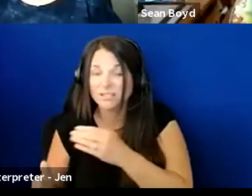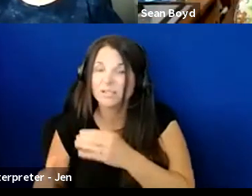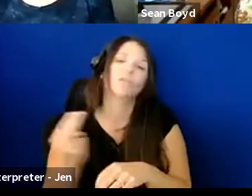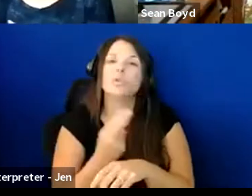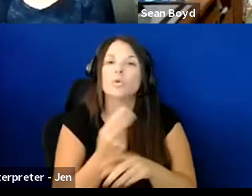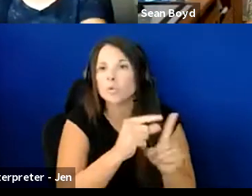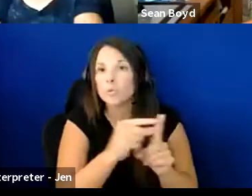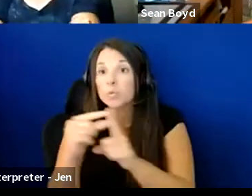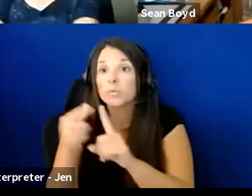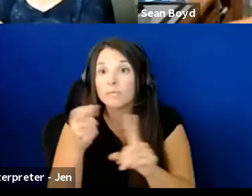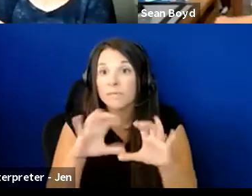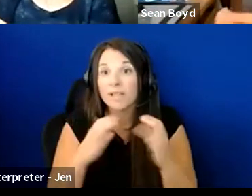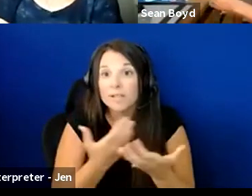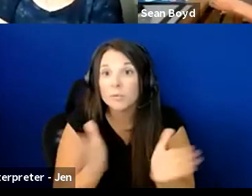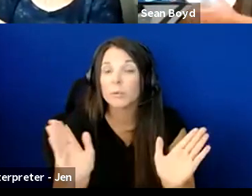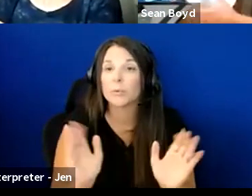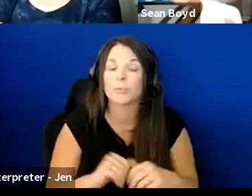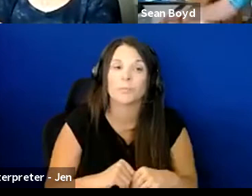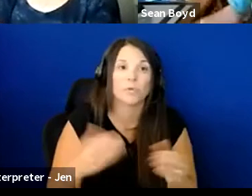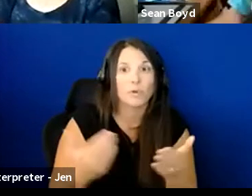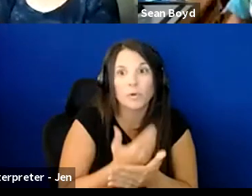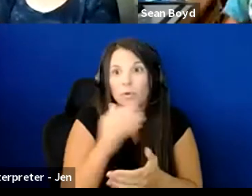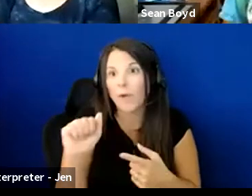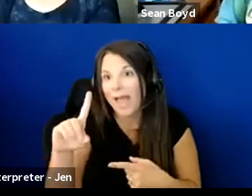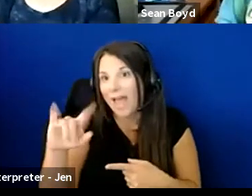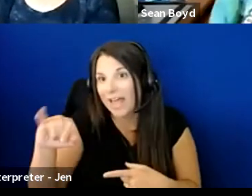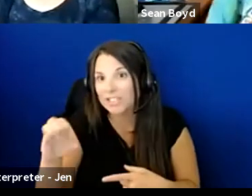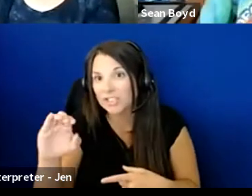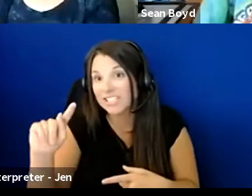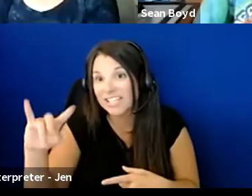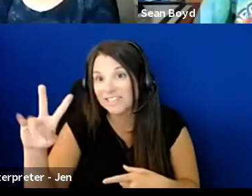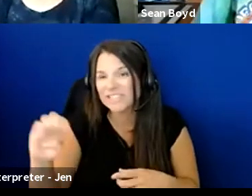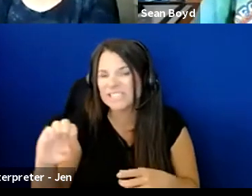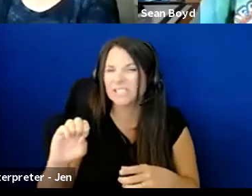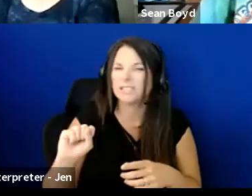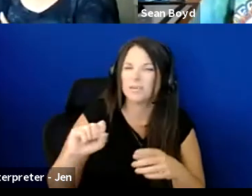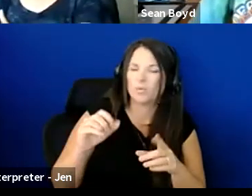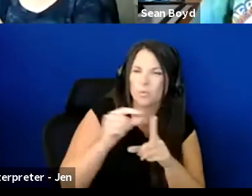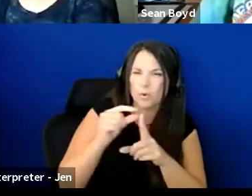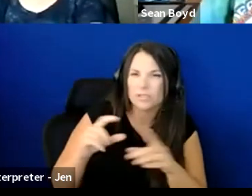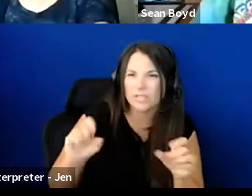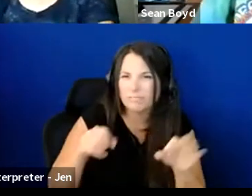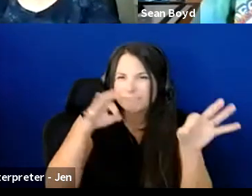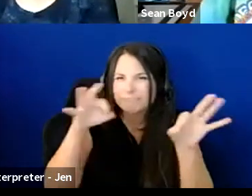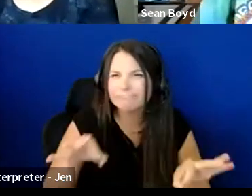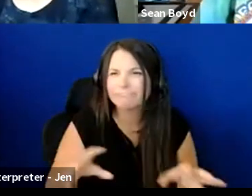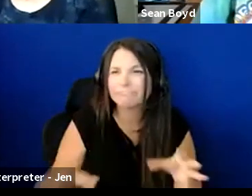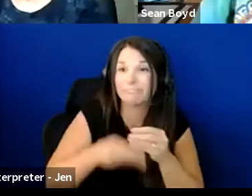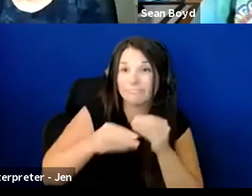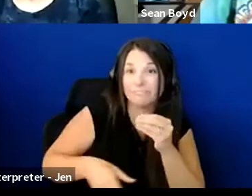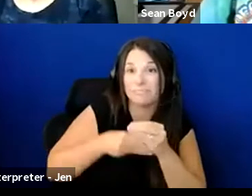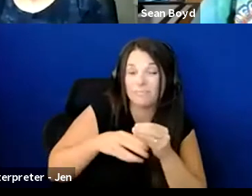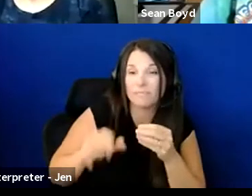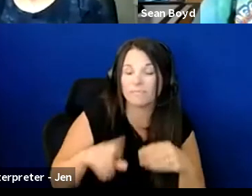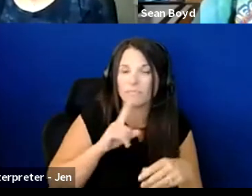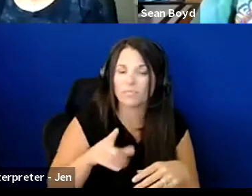Use original adjectives, right? There's all these different facets of a really good musical description. So through discussions,